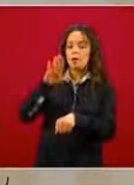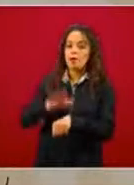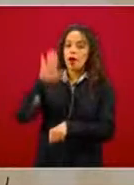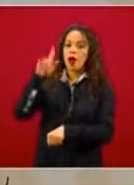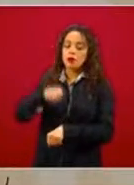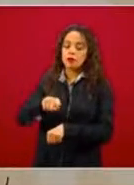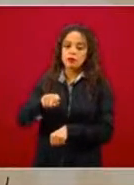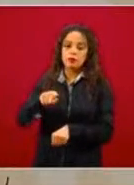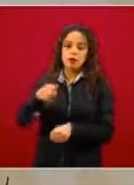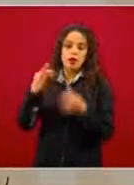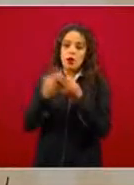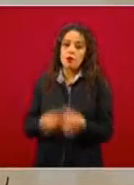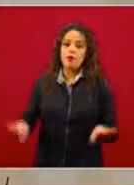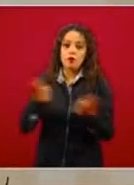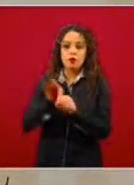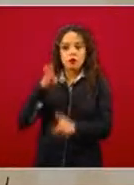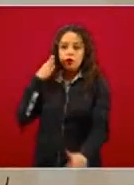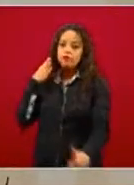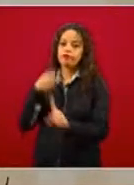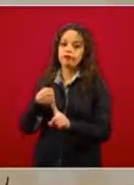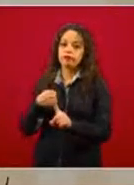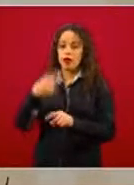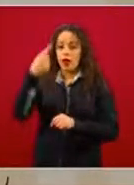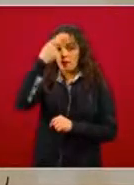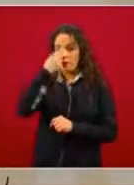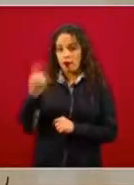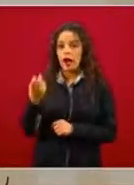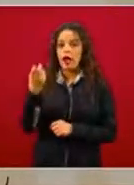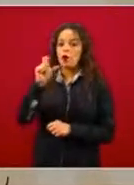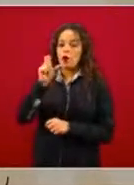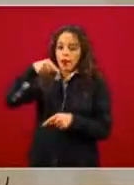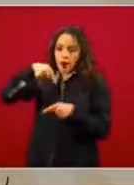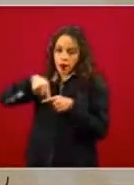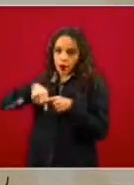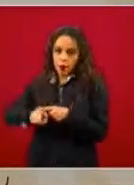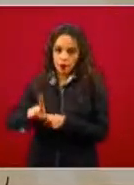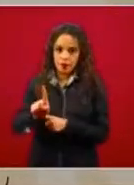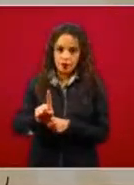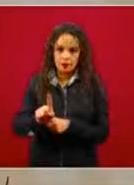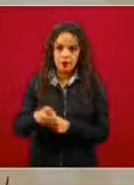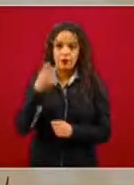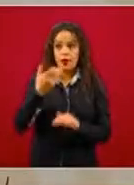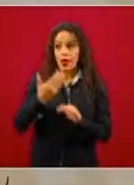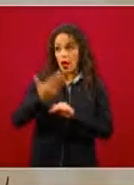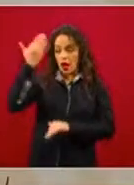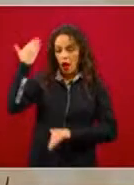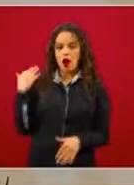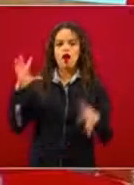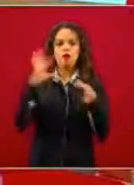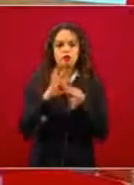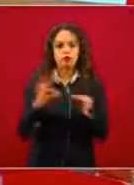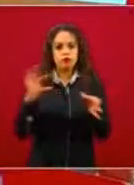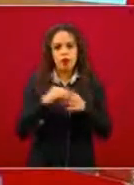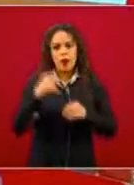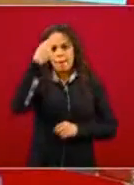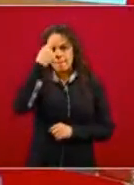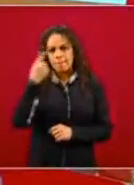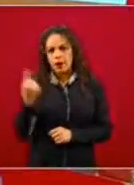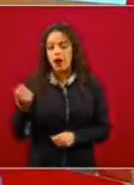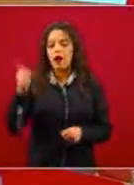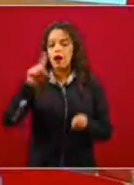result the top index one for the entire stoplight, at least on its deployment